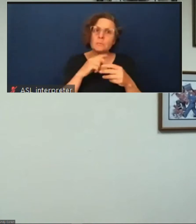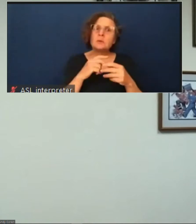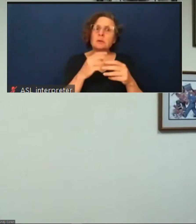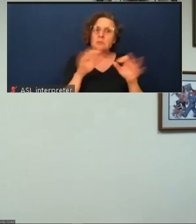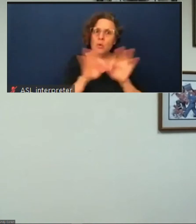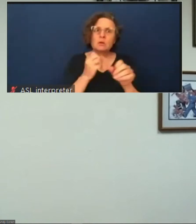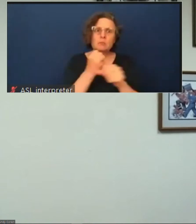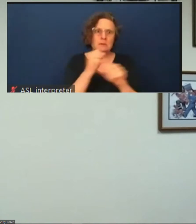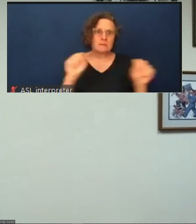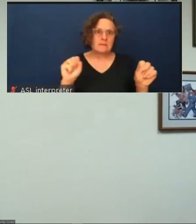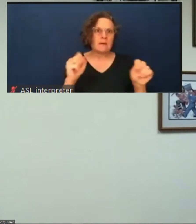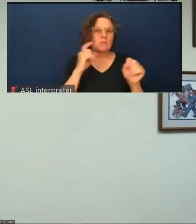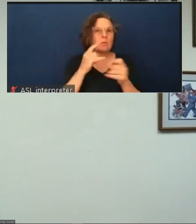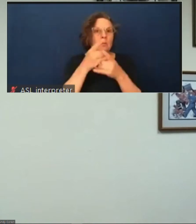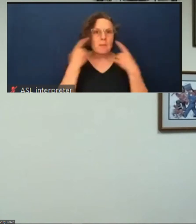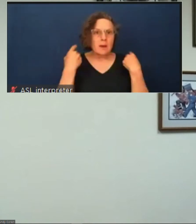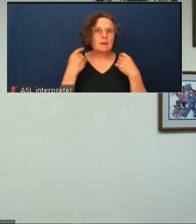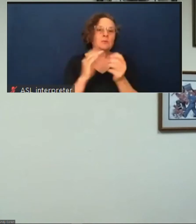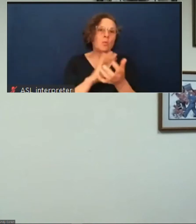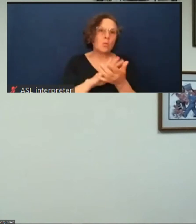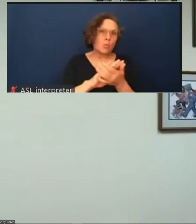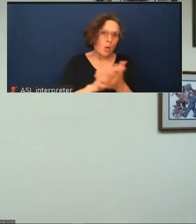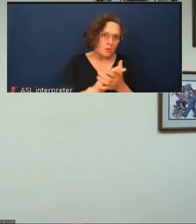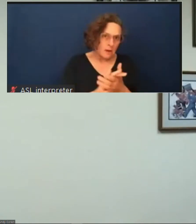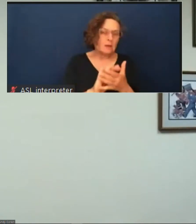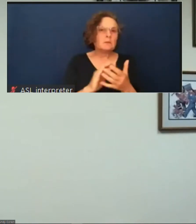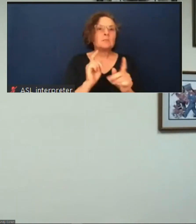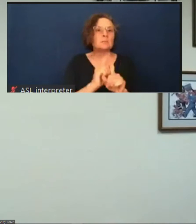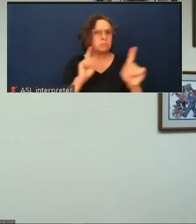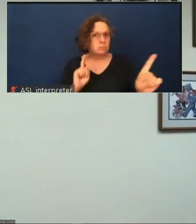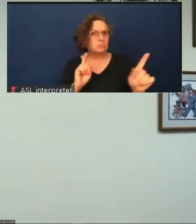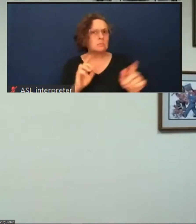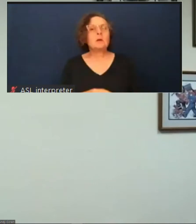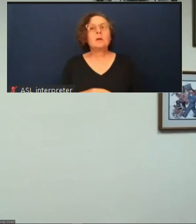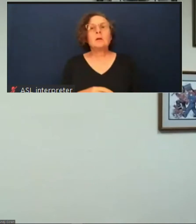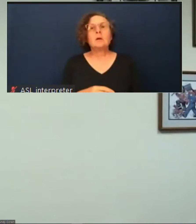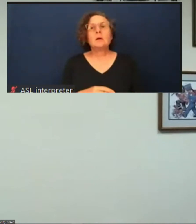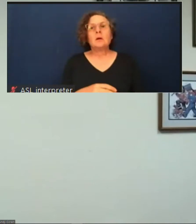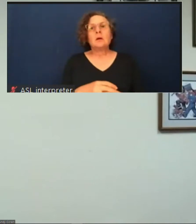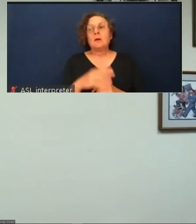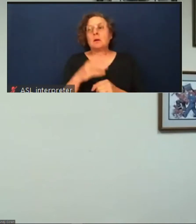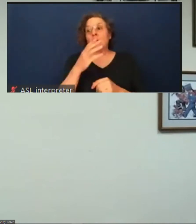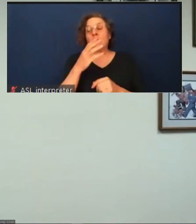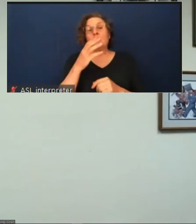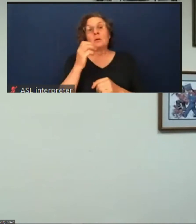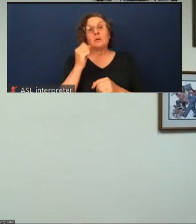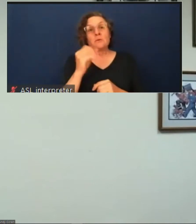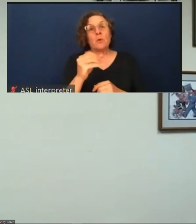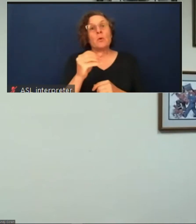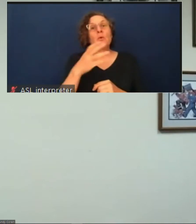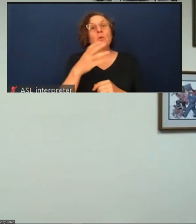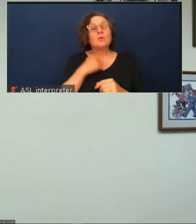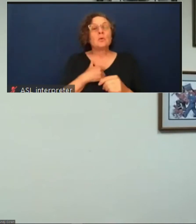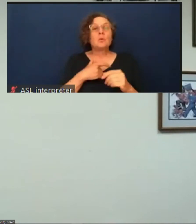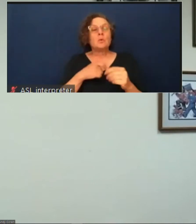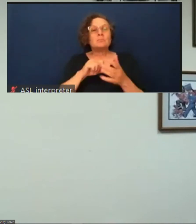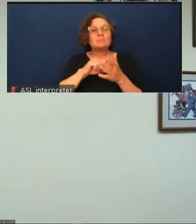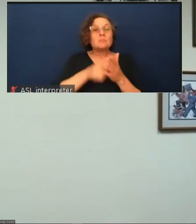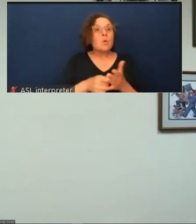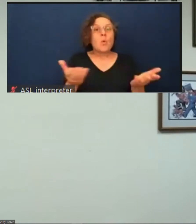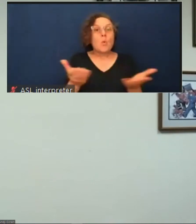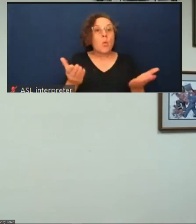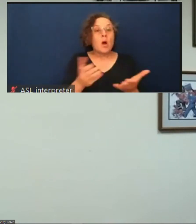interventions. So briefly, to go through the highlights of what the orange tier would mean is an increase